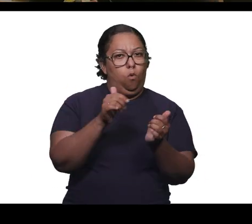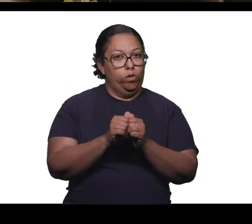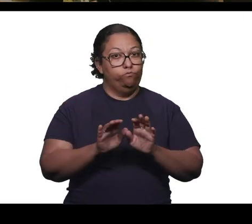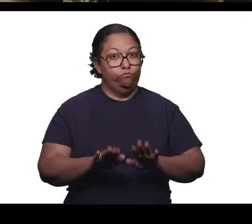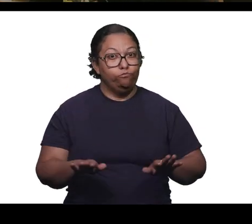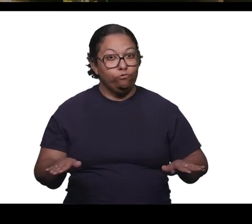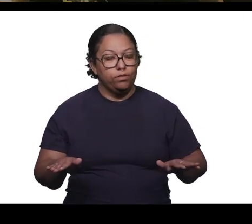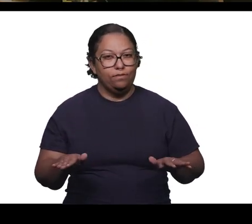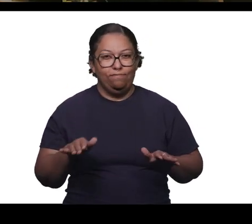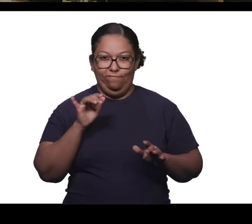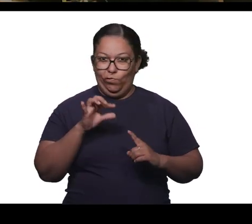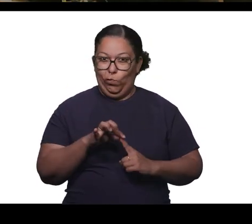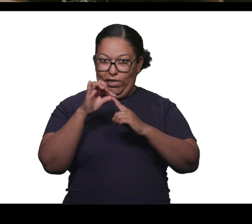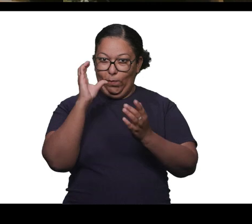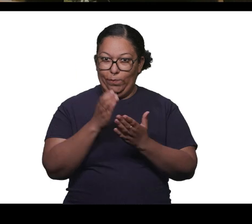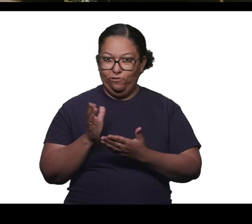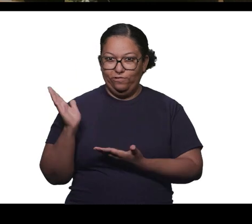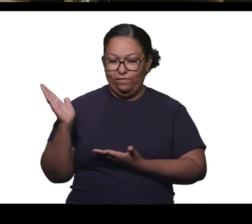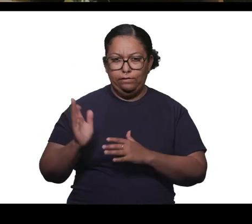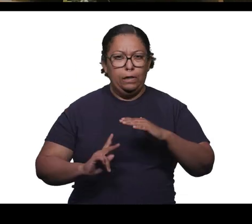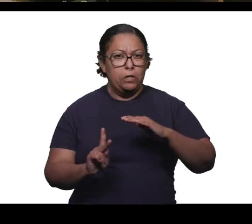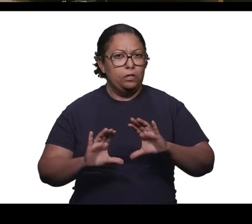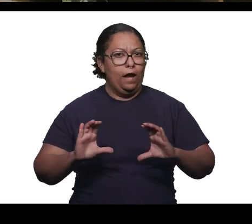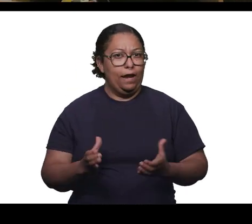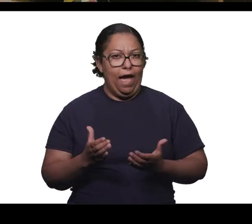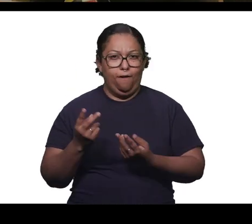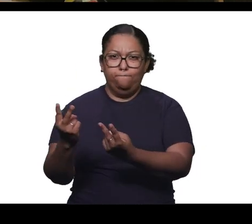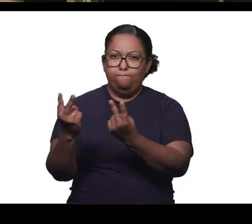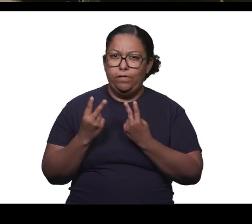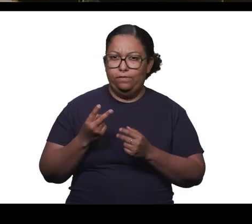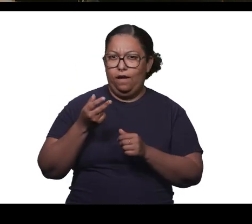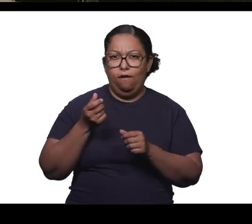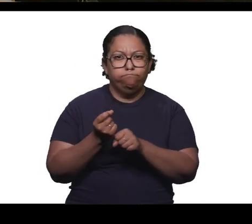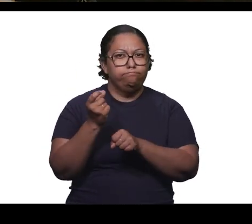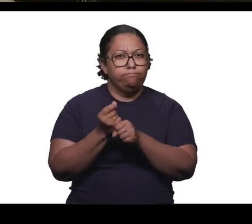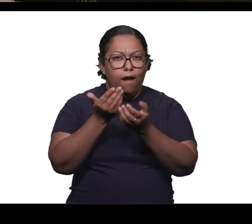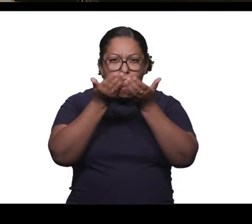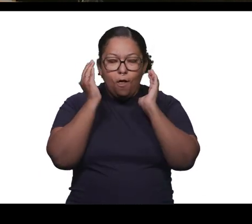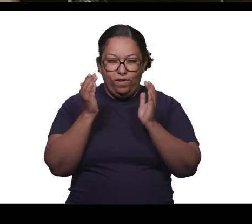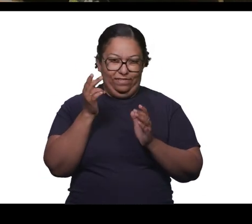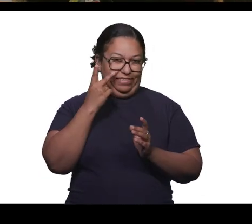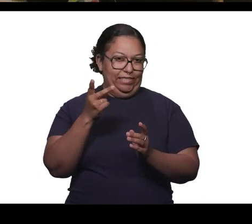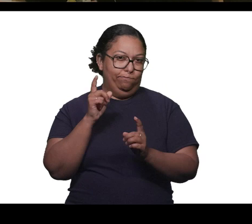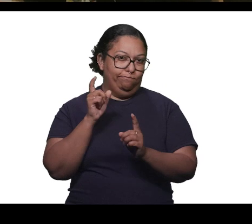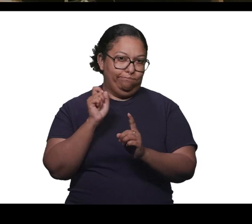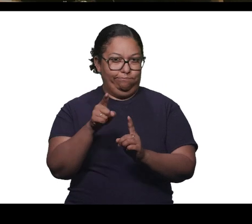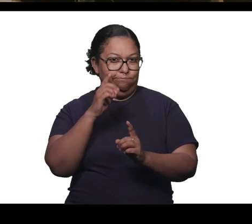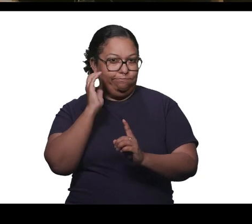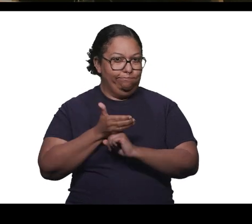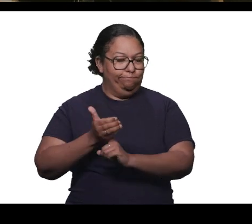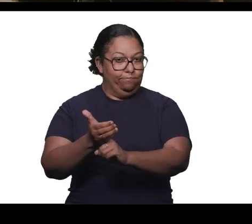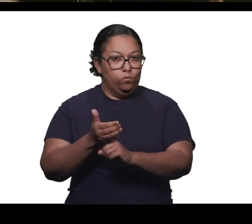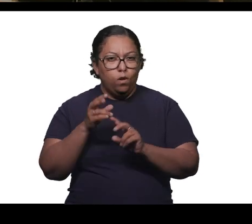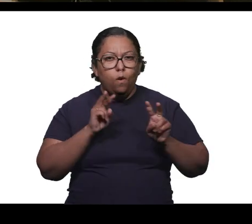is a kindergarten class that comes to us every Halloween, hence all the costumes. We look at art together and we use